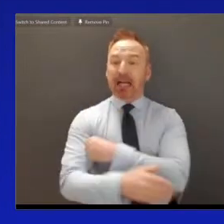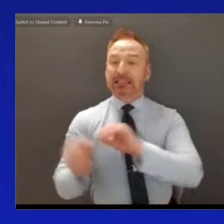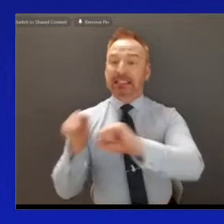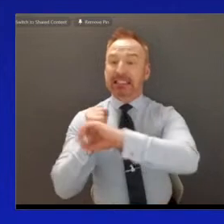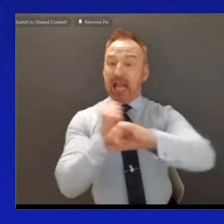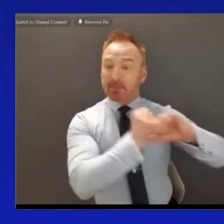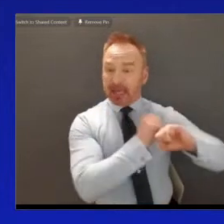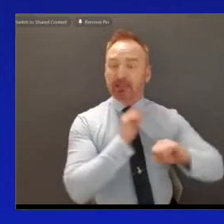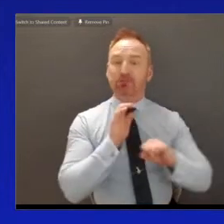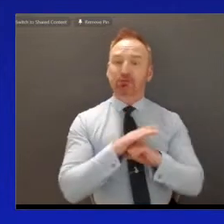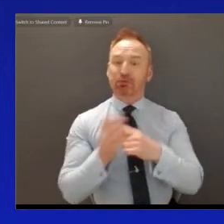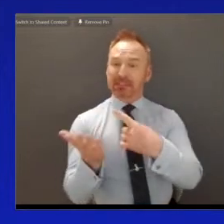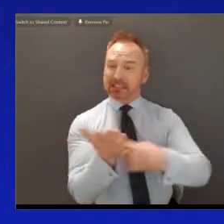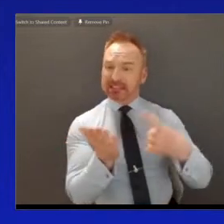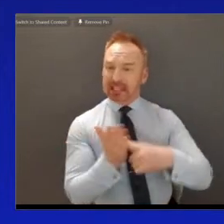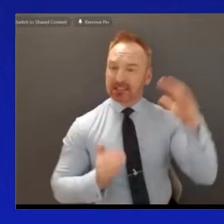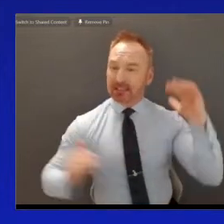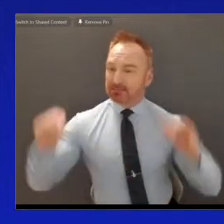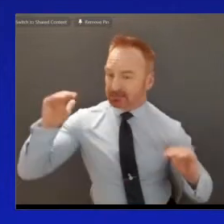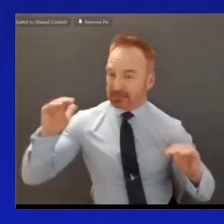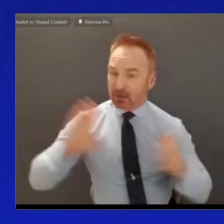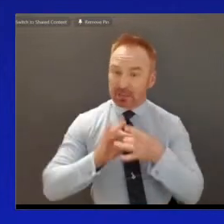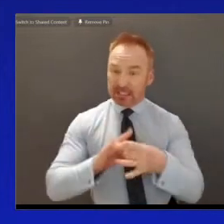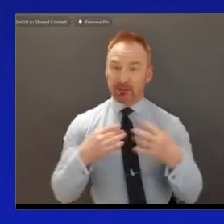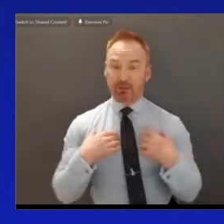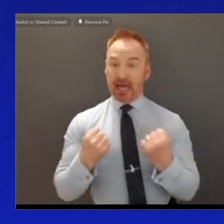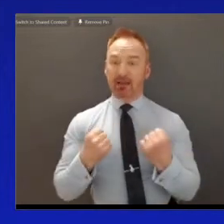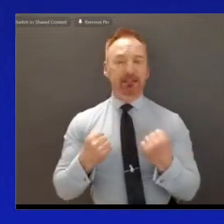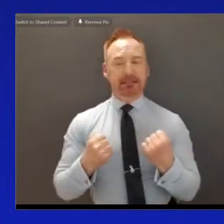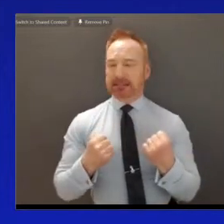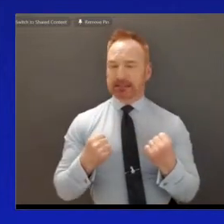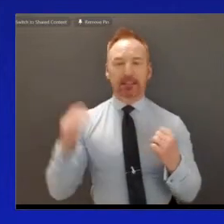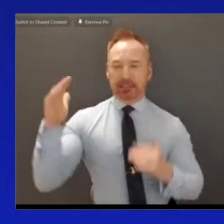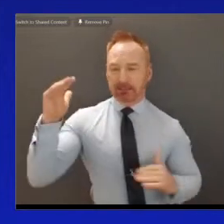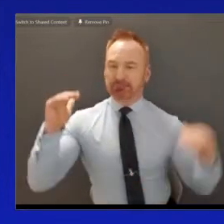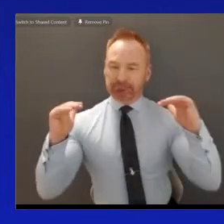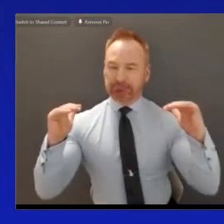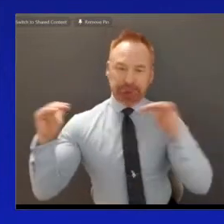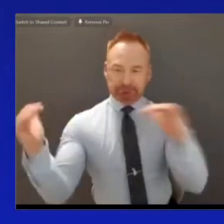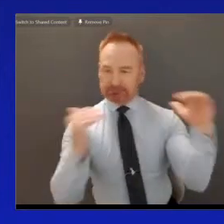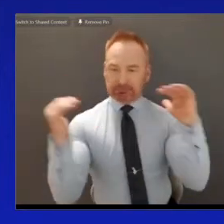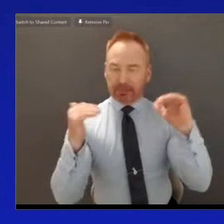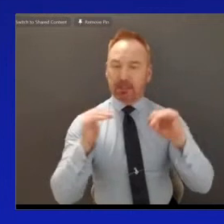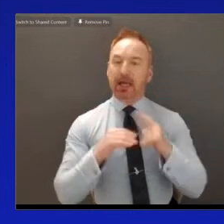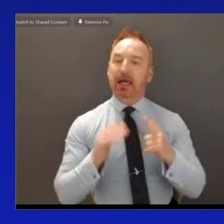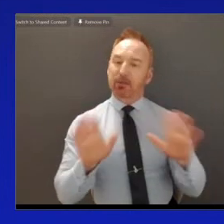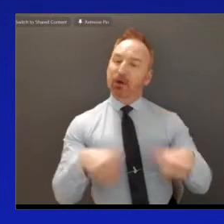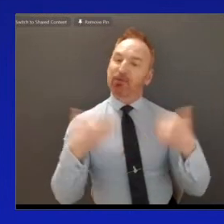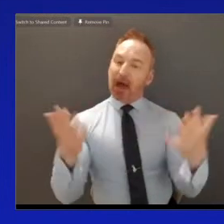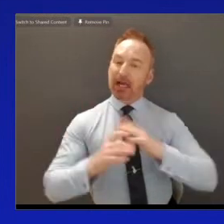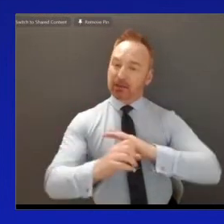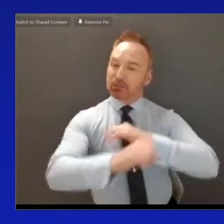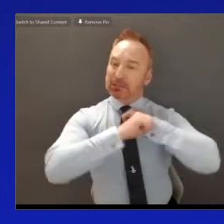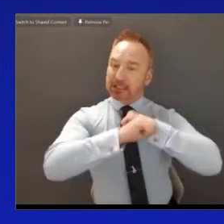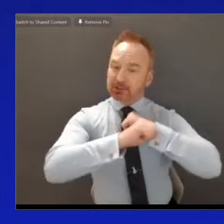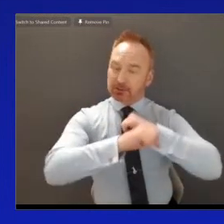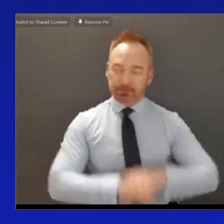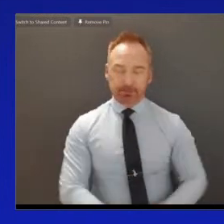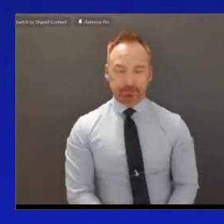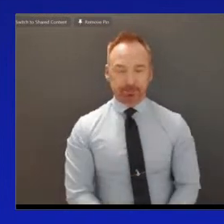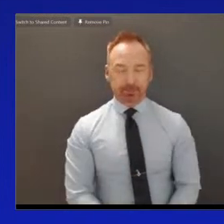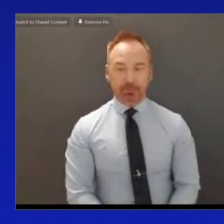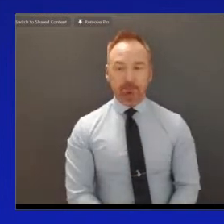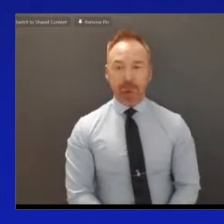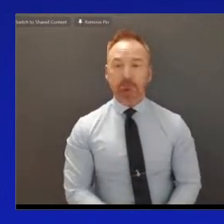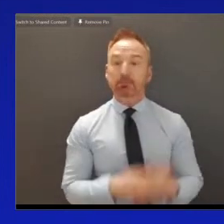inequities in health and provide that protection. So there is, again, a